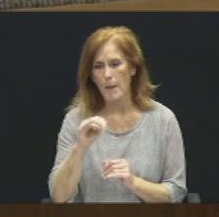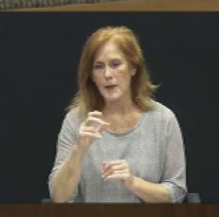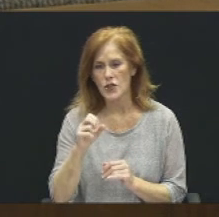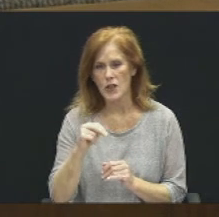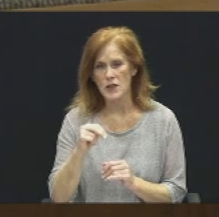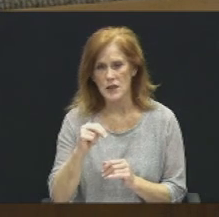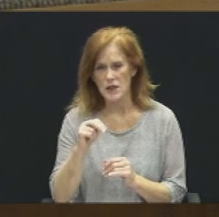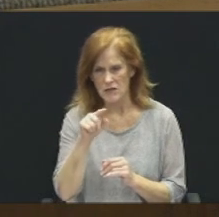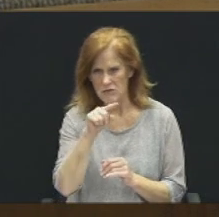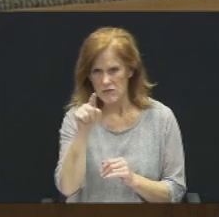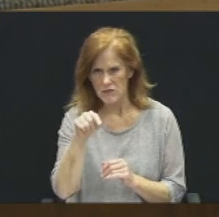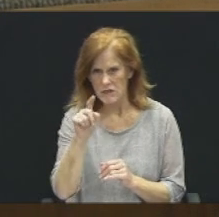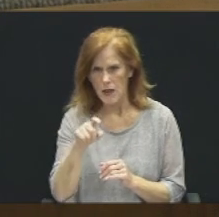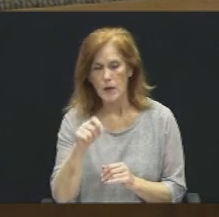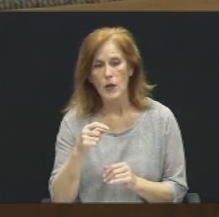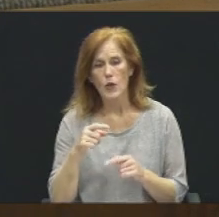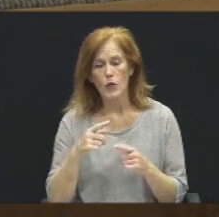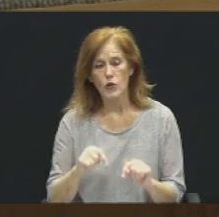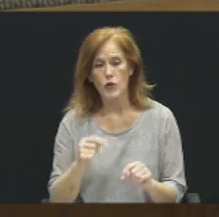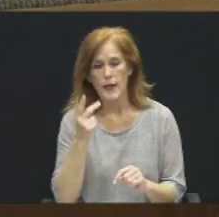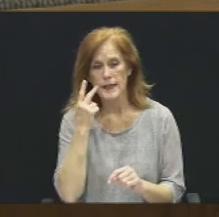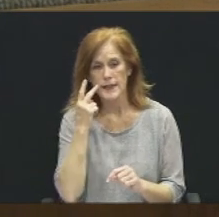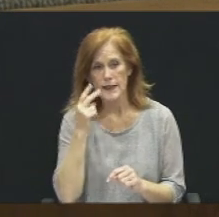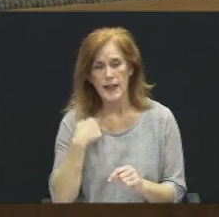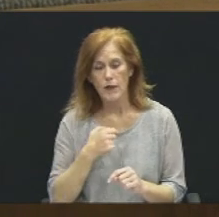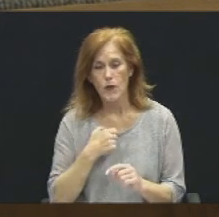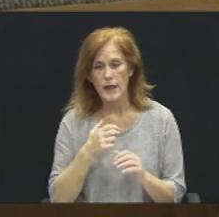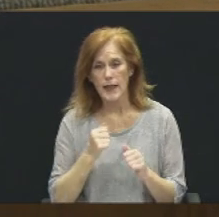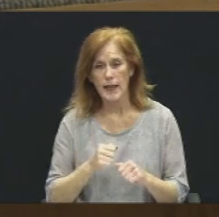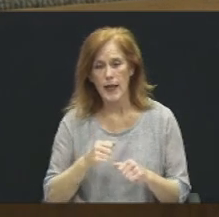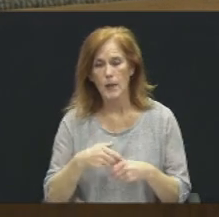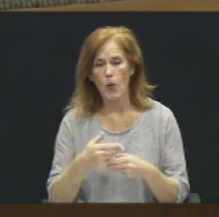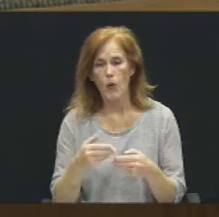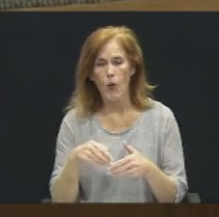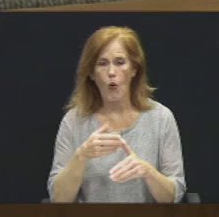seeing if we can get these broadcasted over public access, but